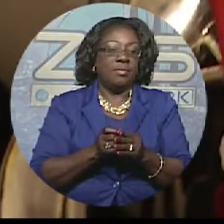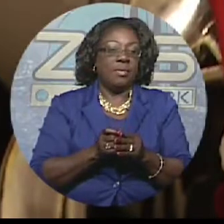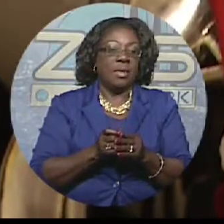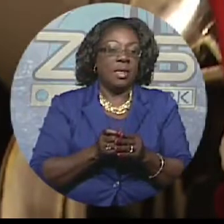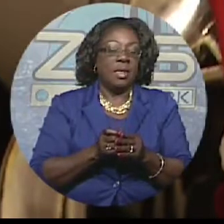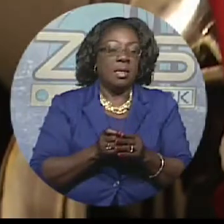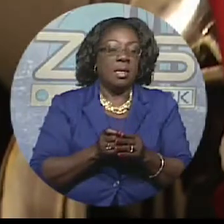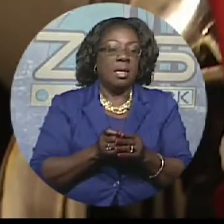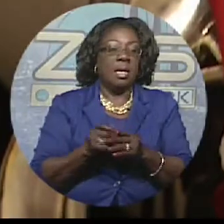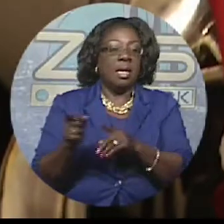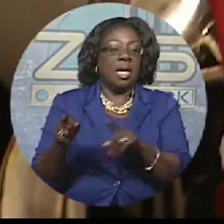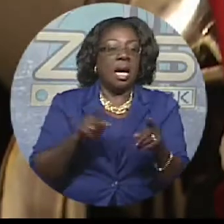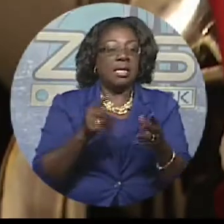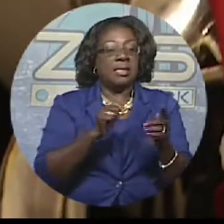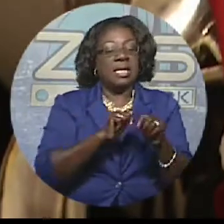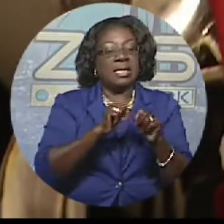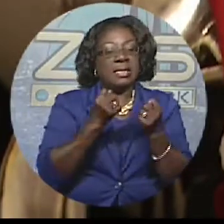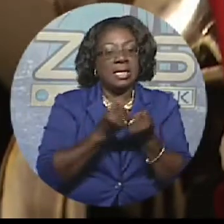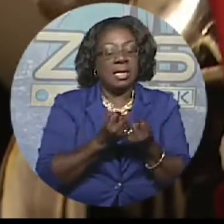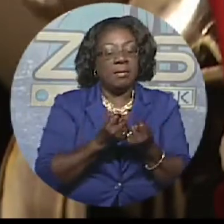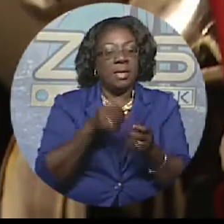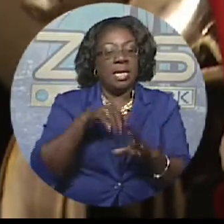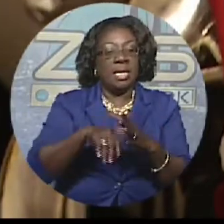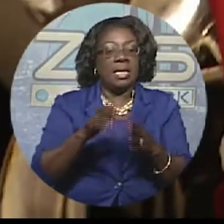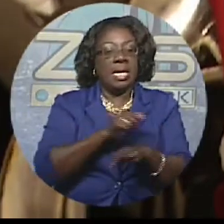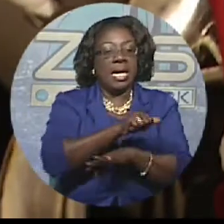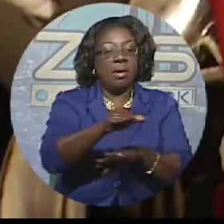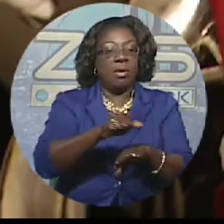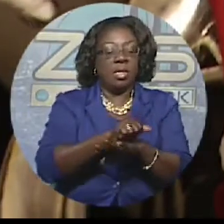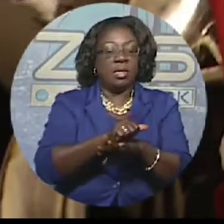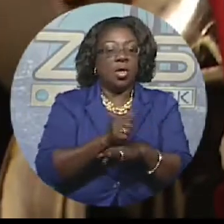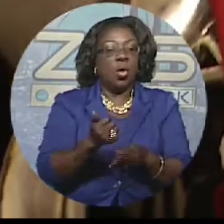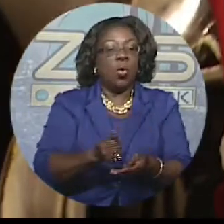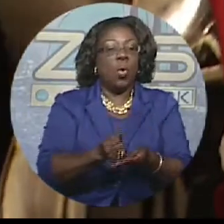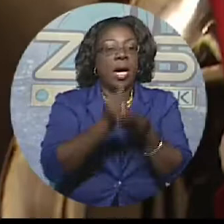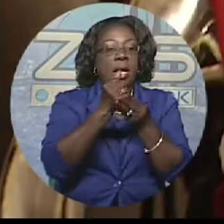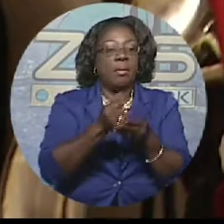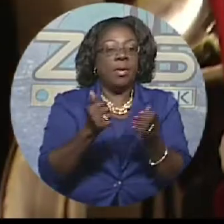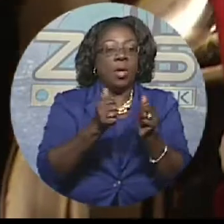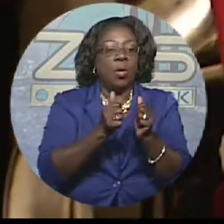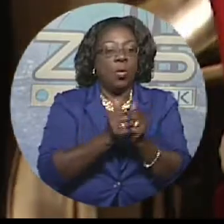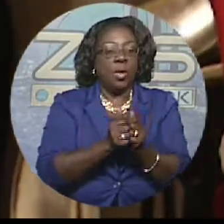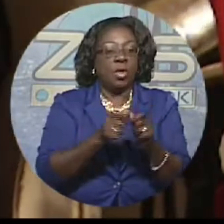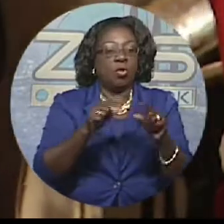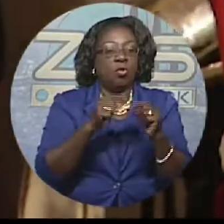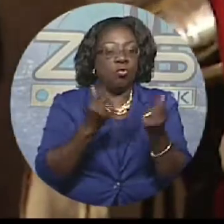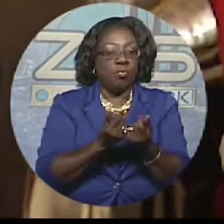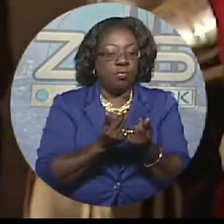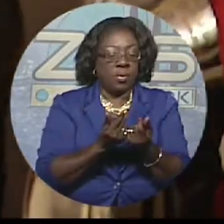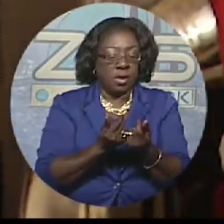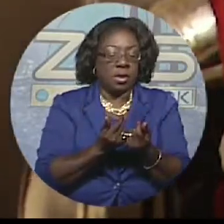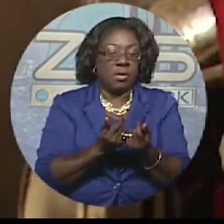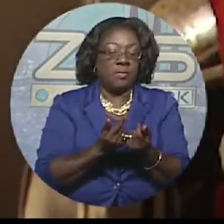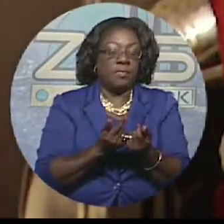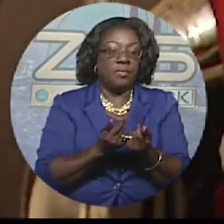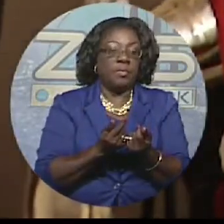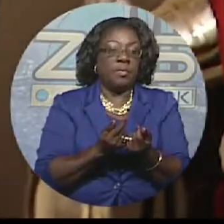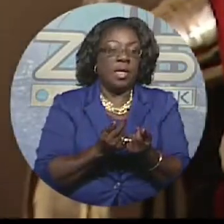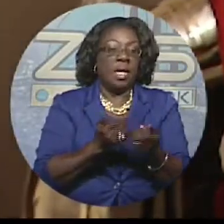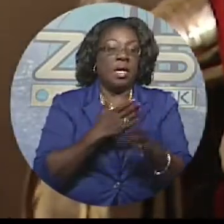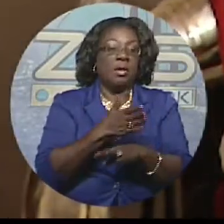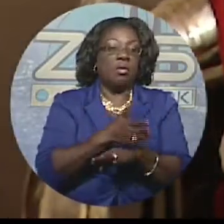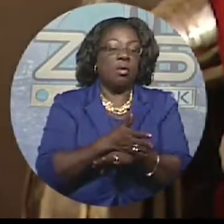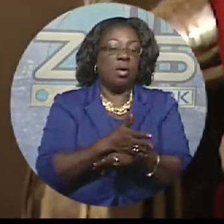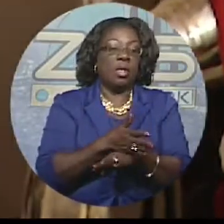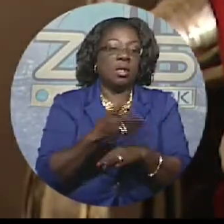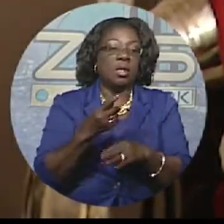he has a team in his area who assists with that particular grouping. And of course, across the length and